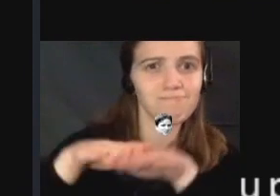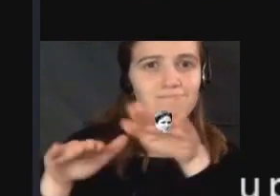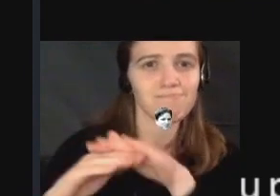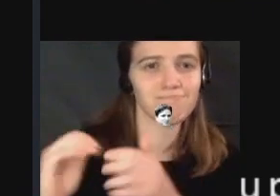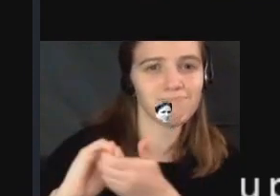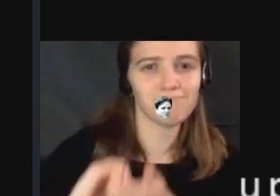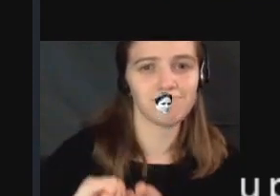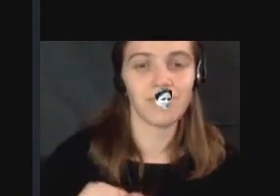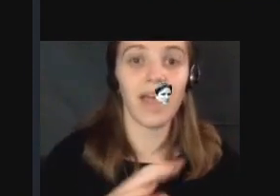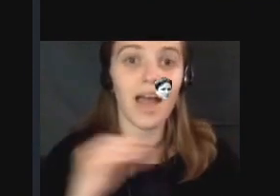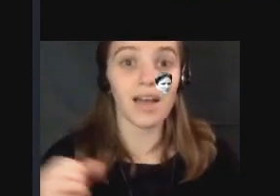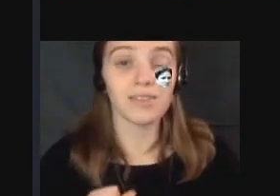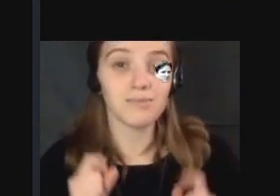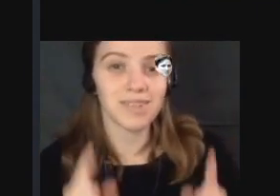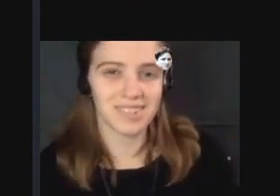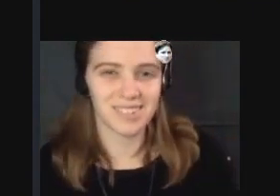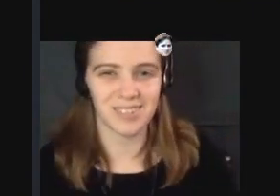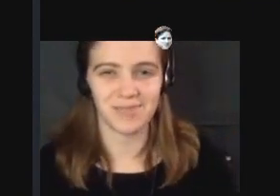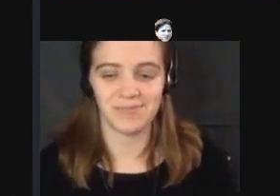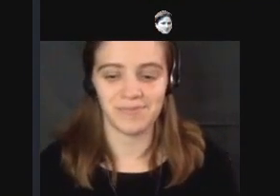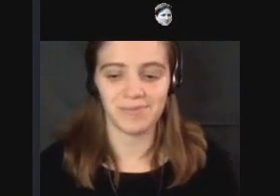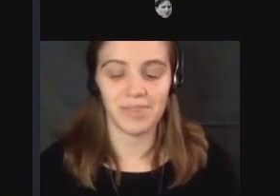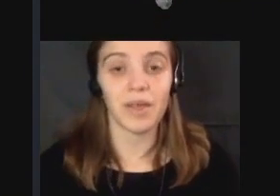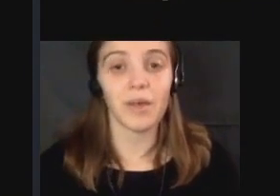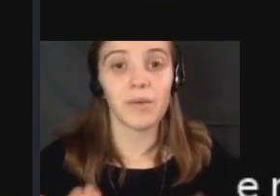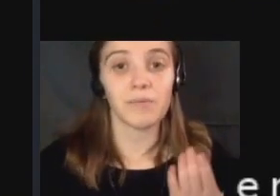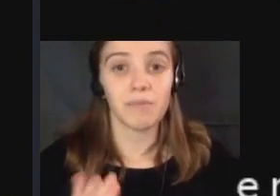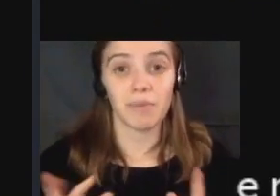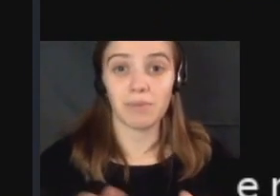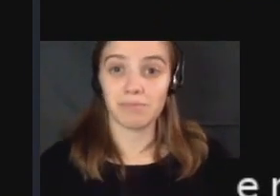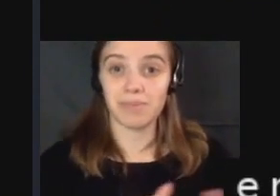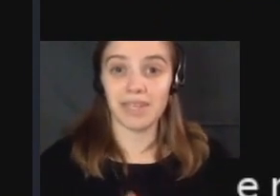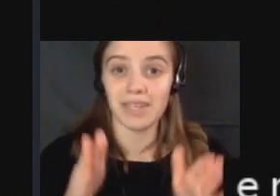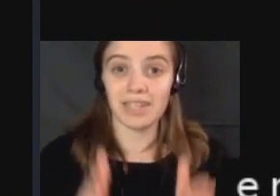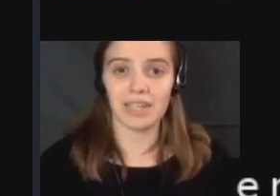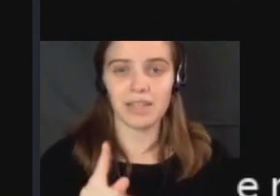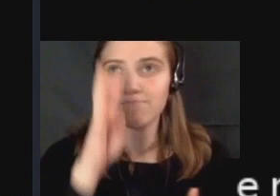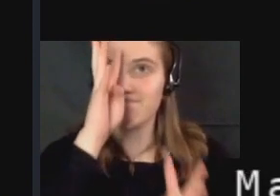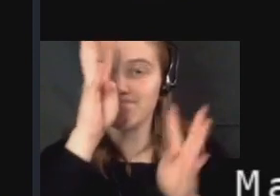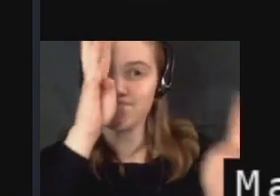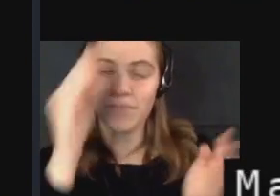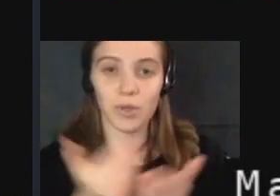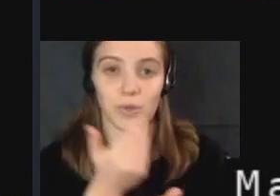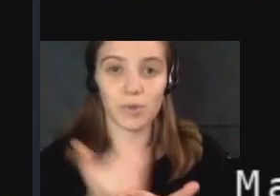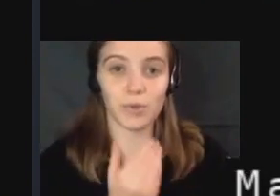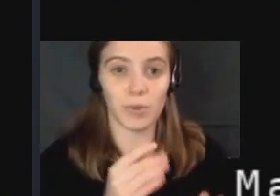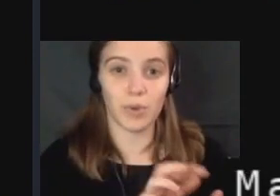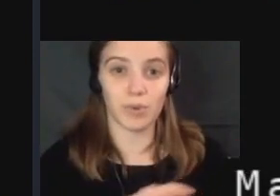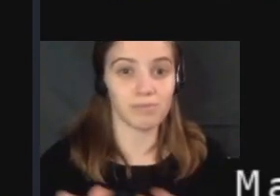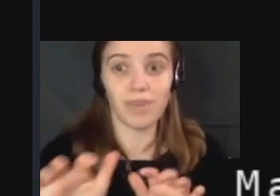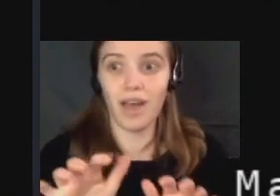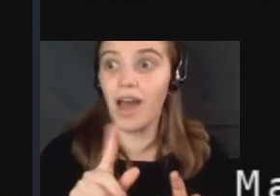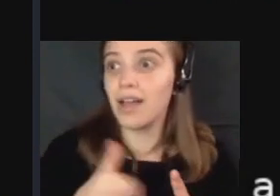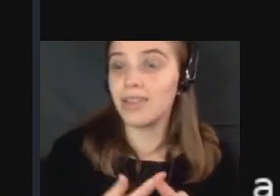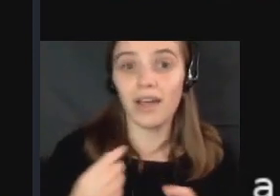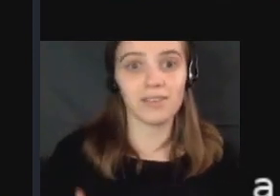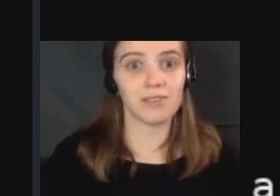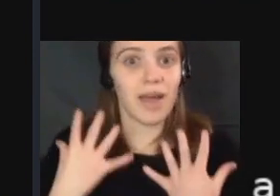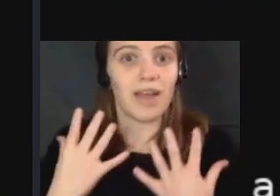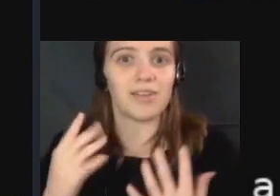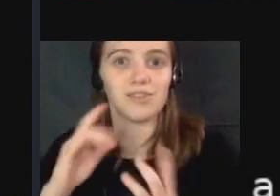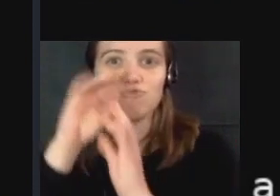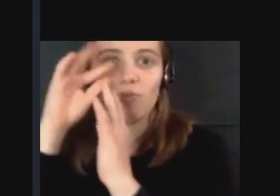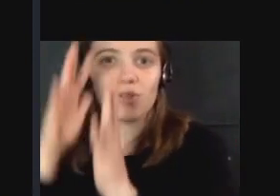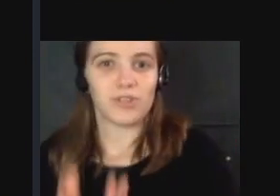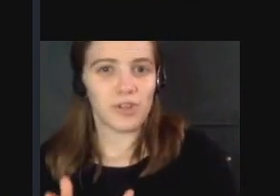sous-titres. Hein. It's spontaneous. Maybe the pianist comes up with a new chord progression, which inspires a trumpet player to take it away. Ah with oui, a solo. le saxophone,